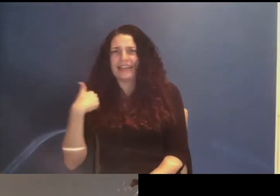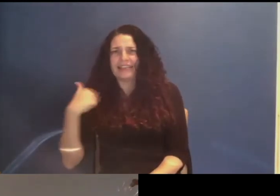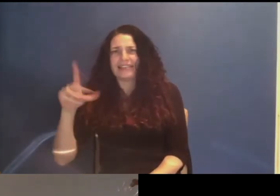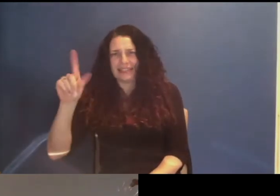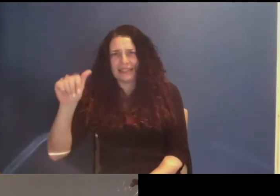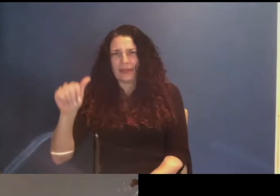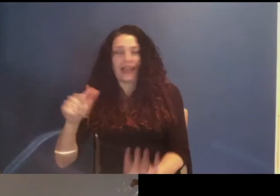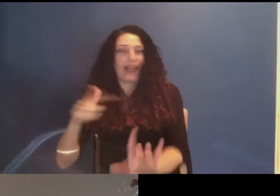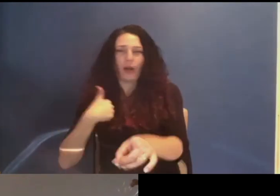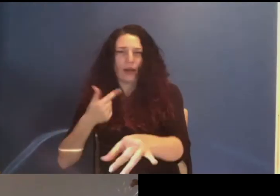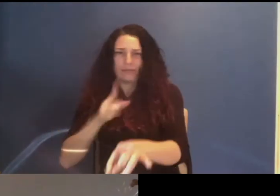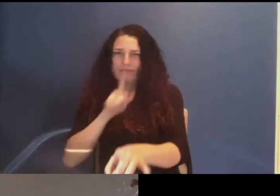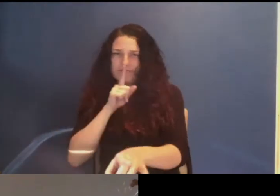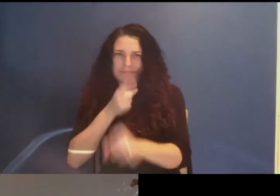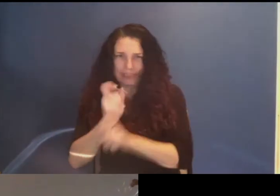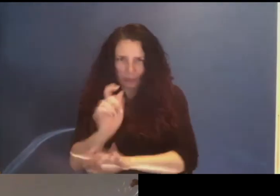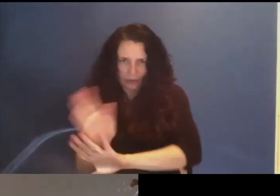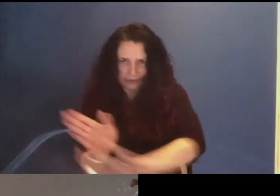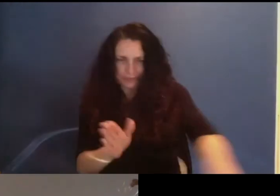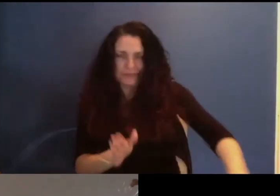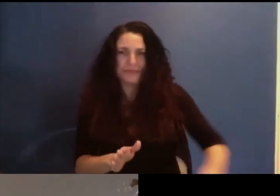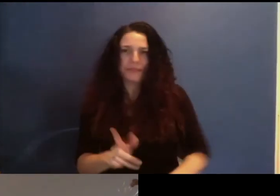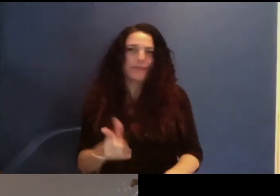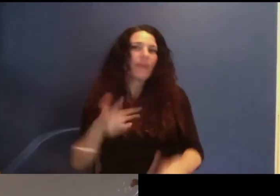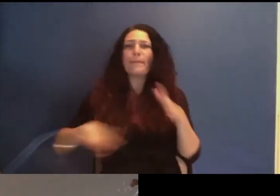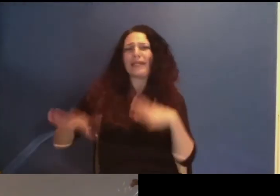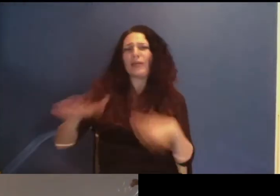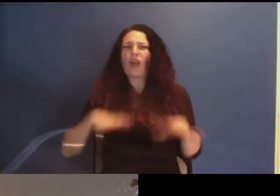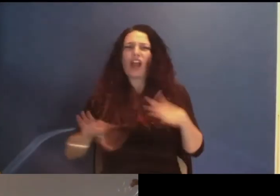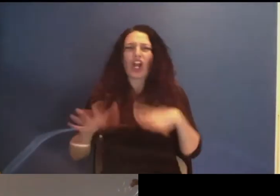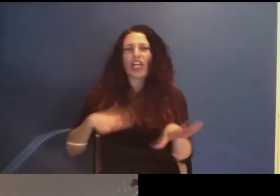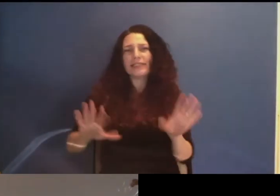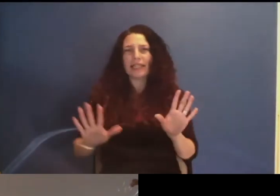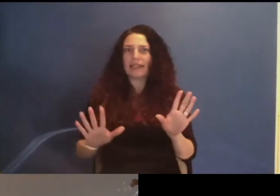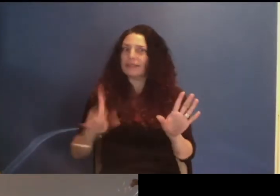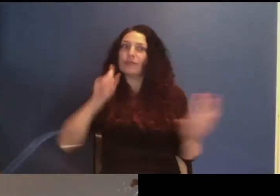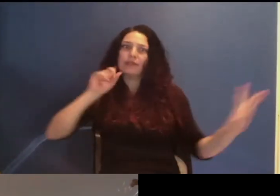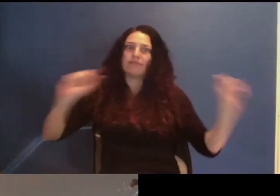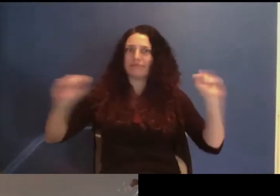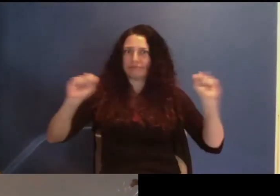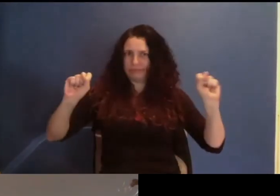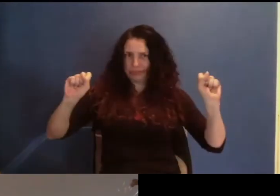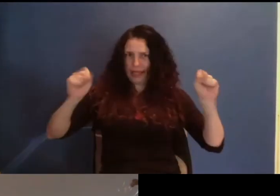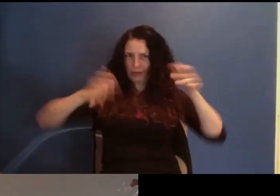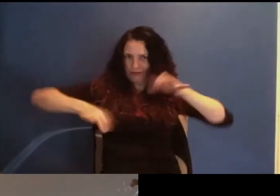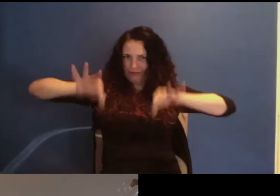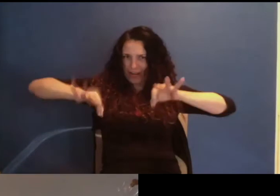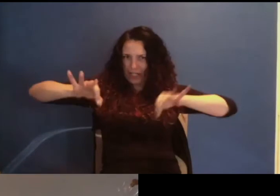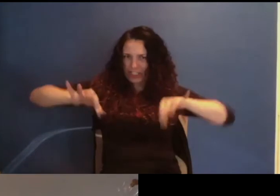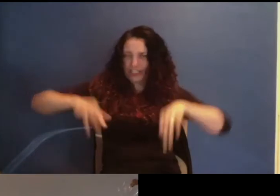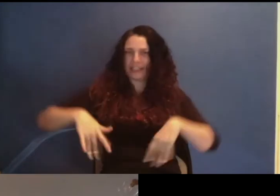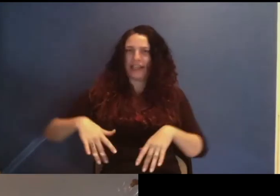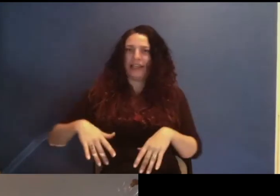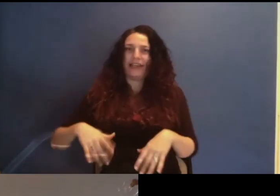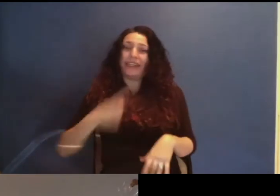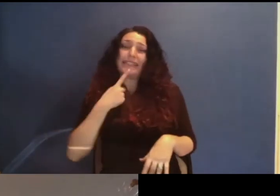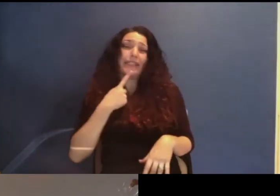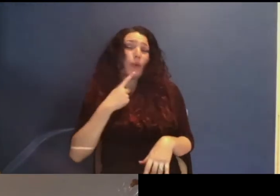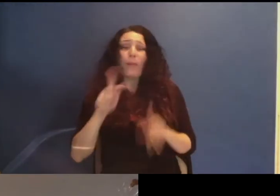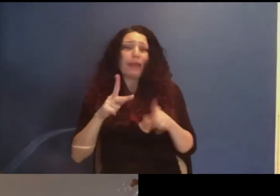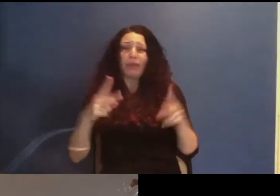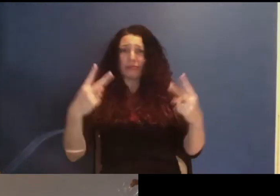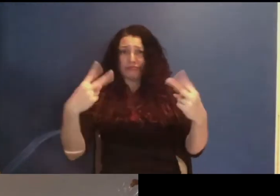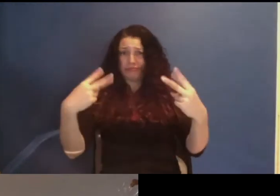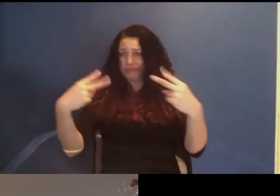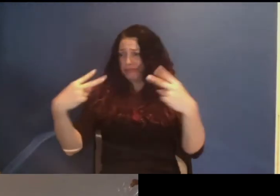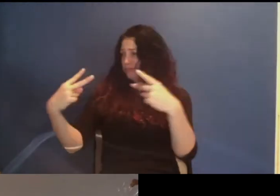much, but like, he's a person who like lives out loud, and he's like, look, people stare at me no matter what when I get like leave the house, so like I better give them something to look at. Oh my